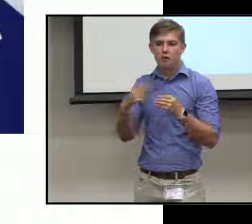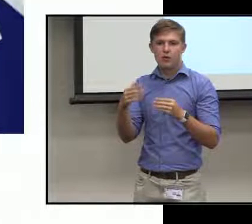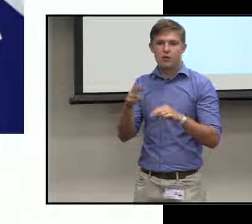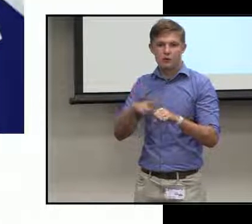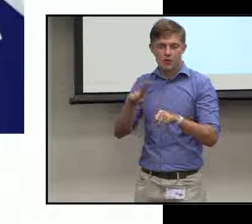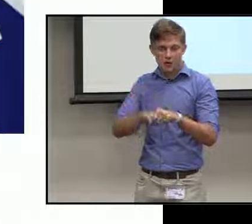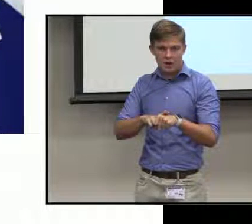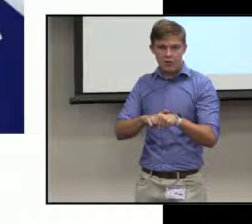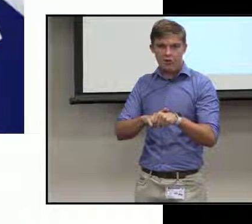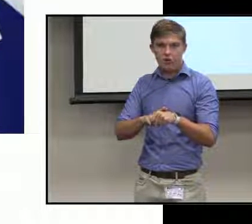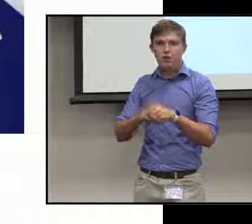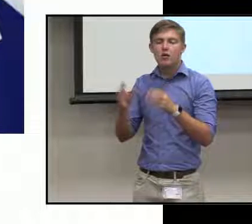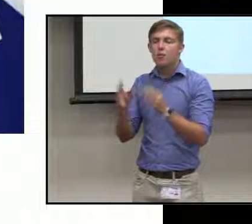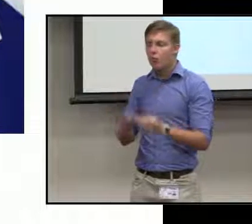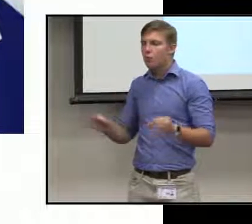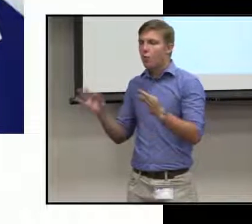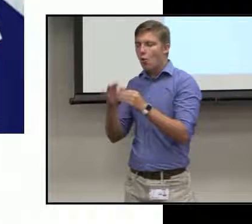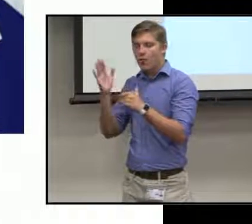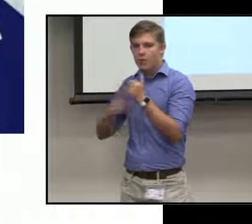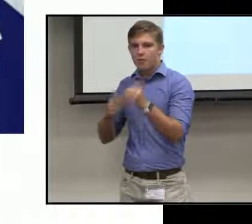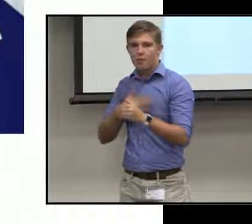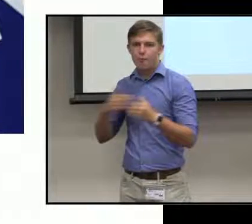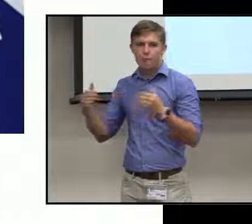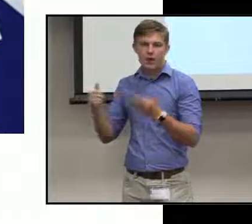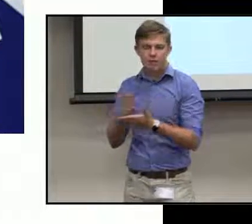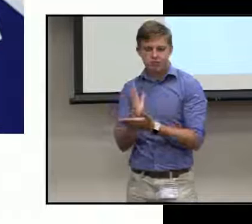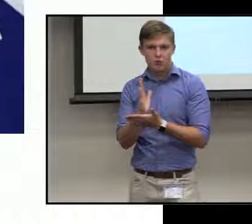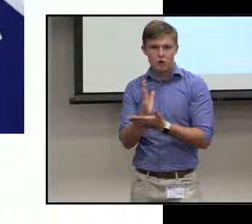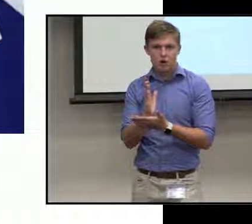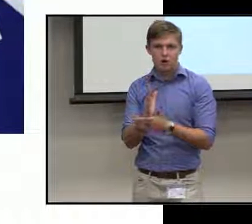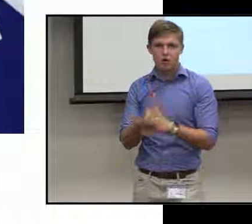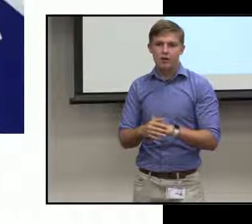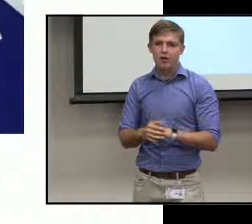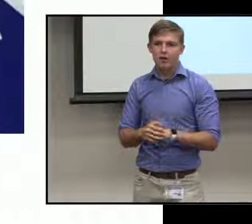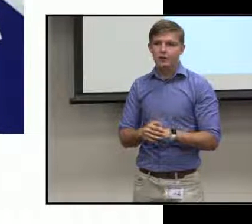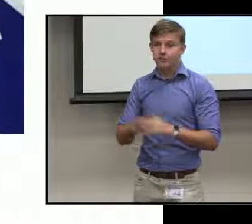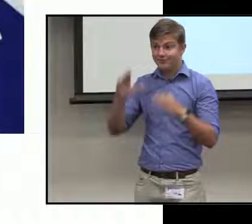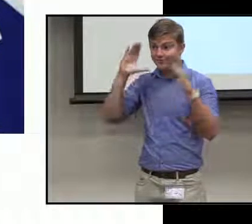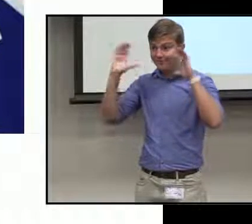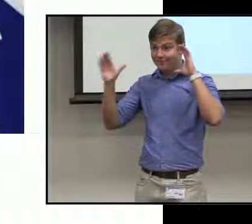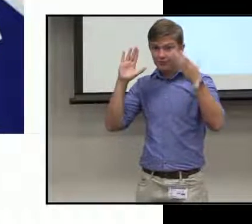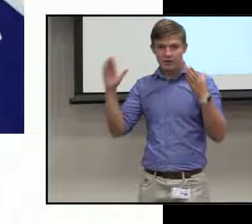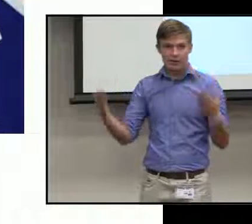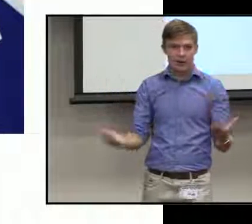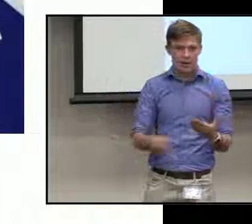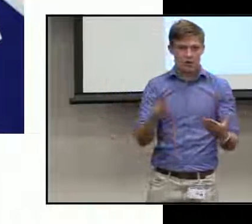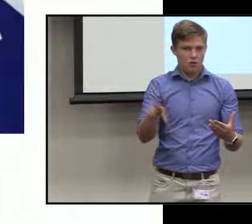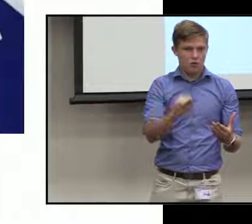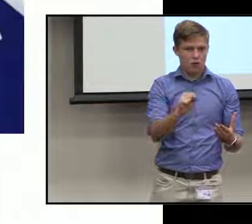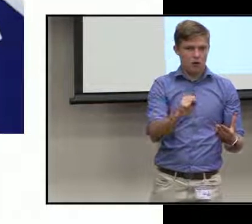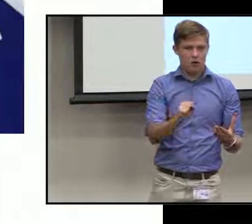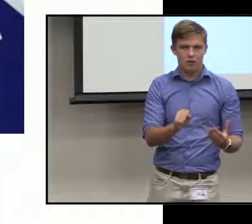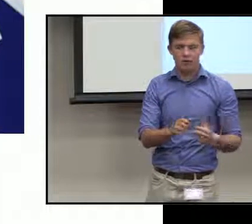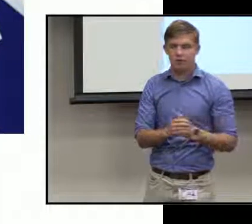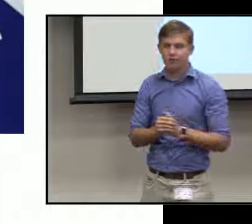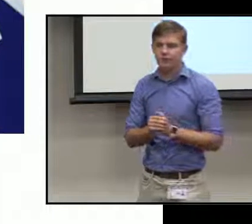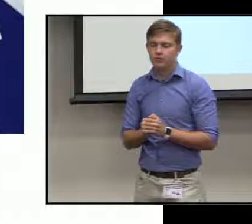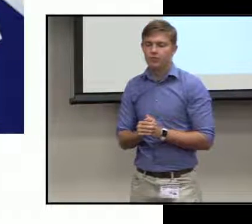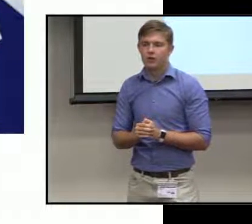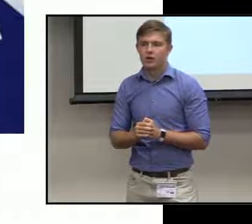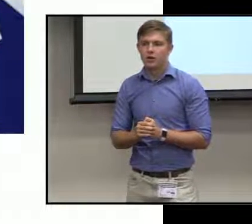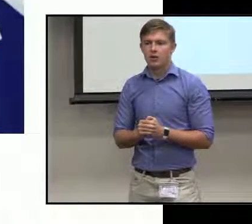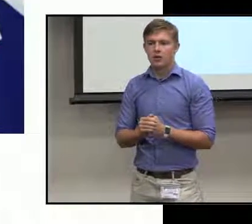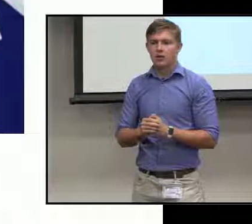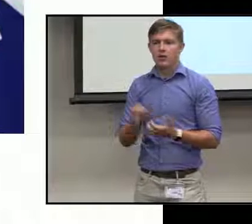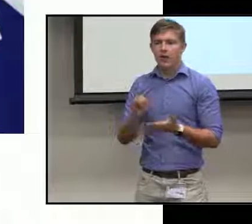rights. And we can see a contrast of that to what we experience here in the United States. And so that has an effect